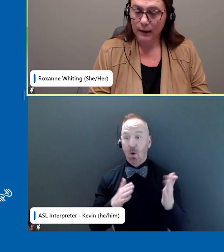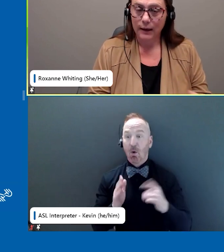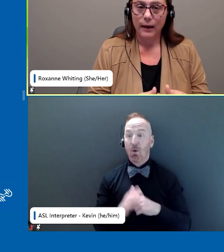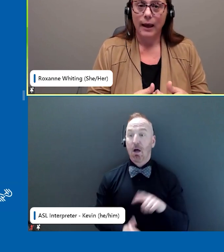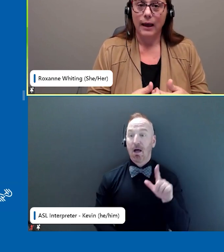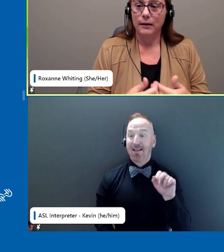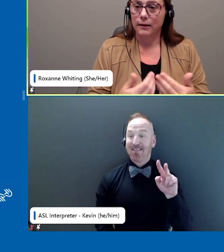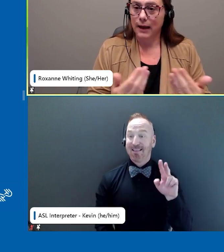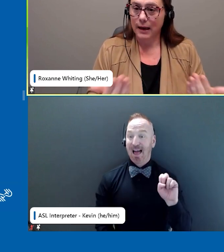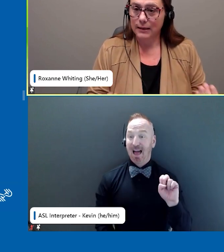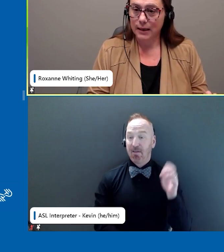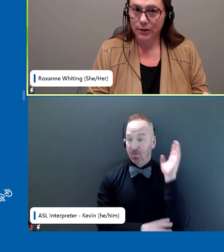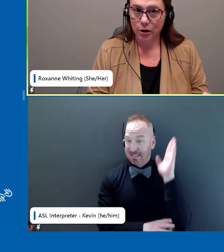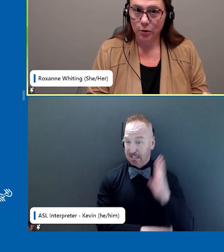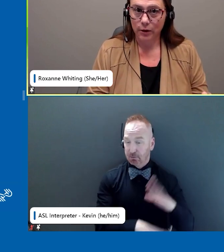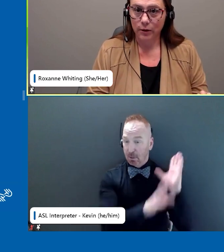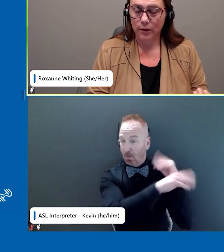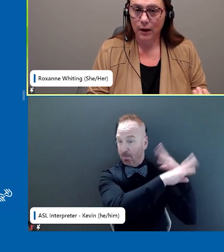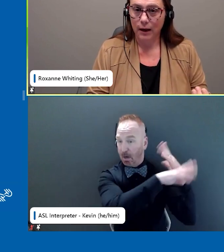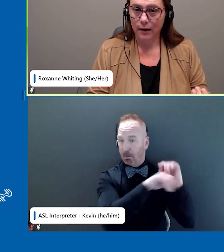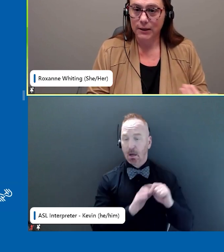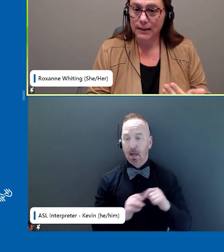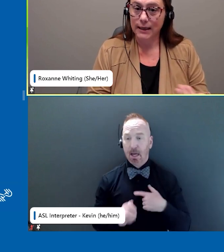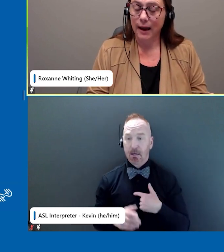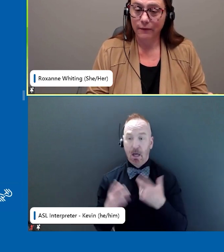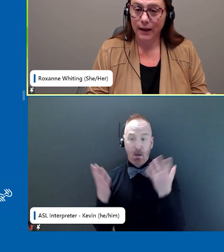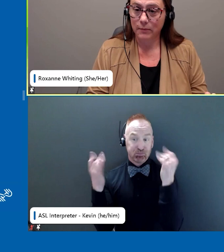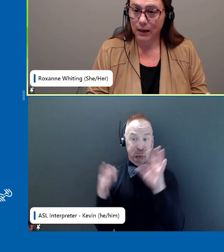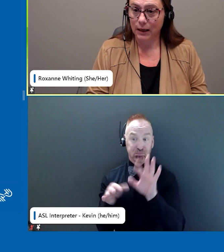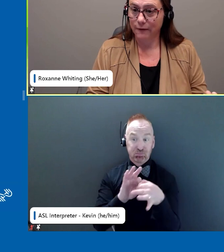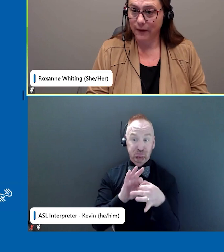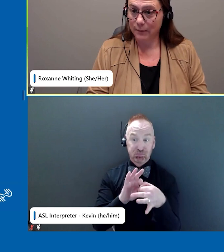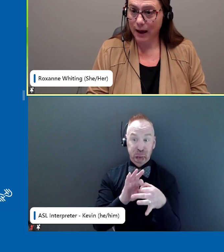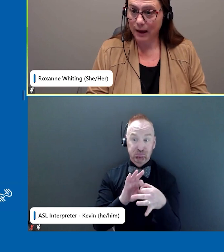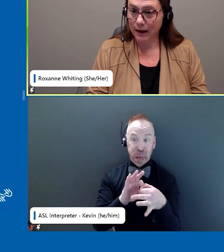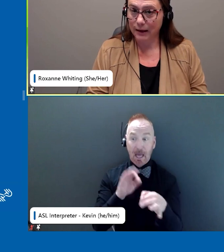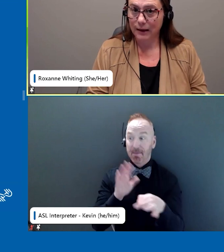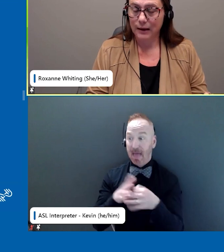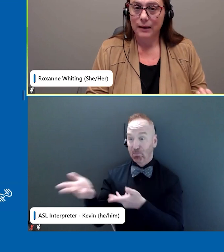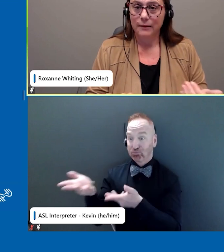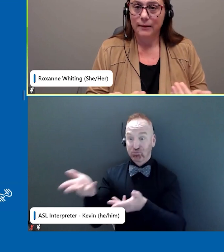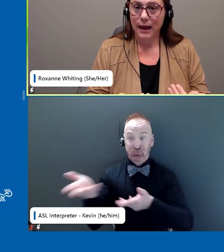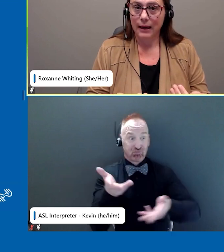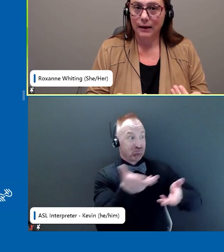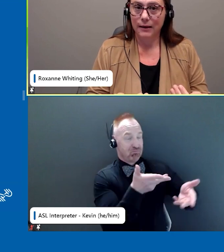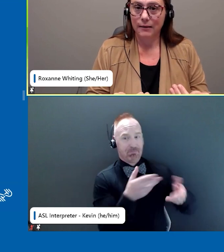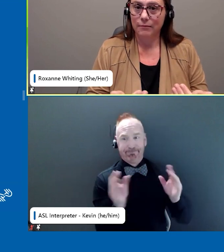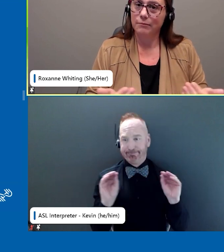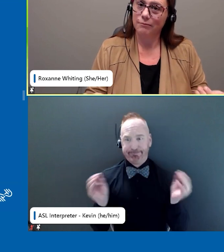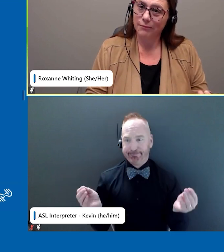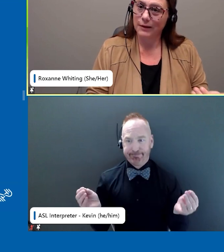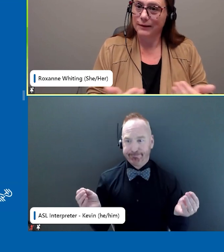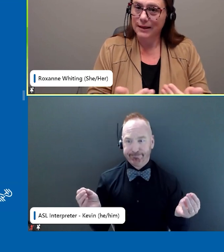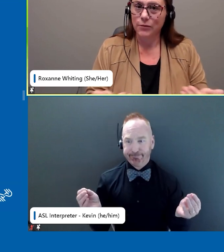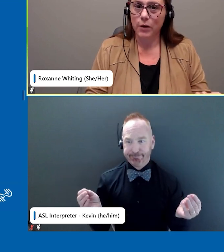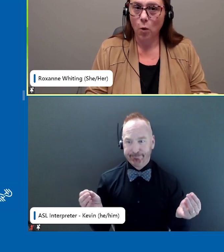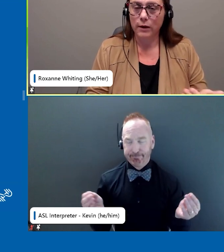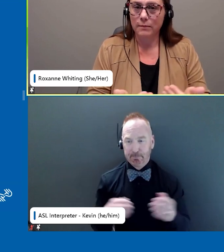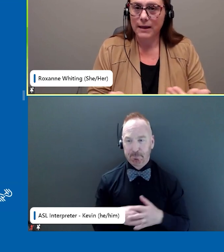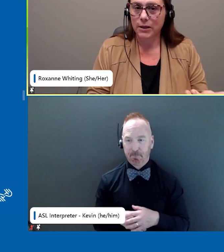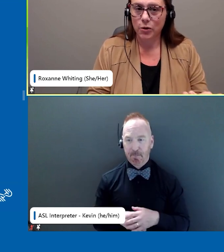recorded, and the ASL interpreter doesn't have that immediate feedback, then